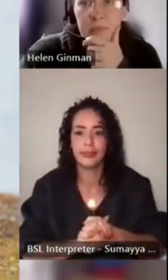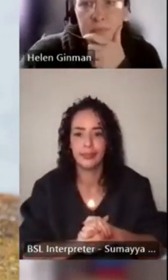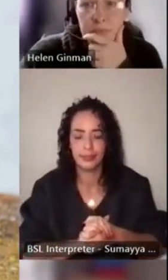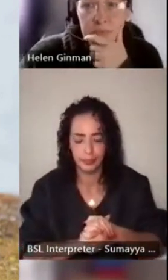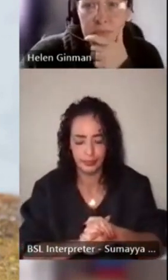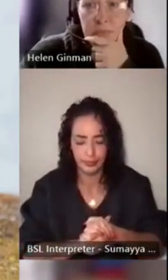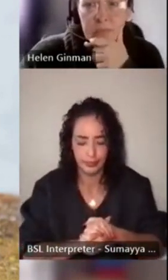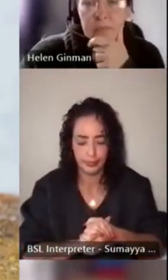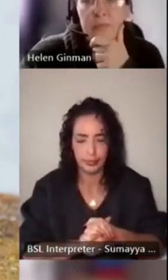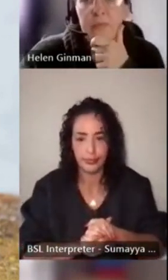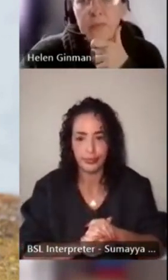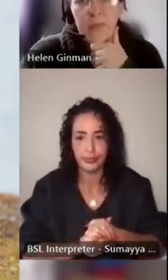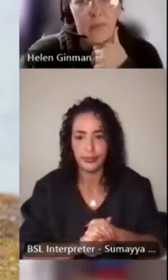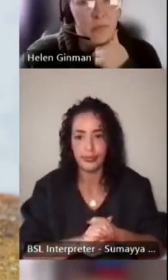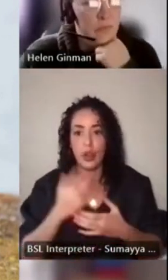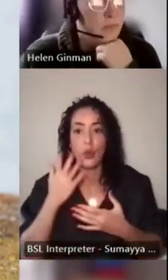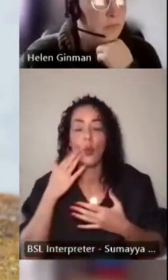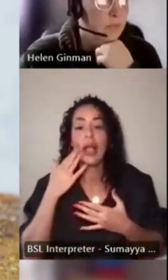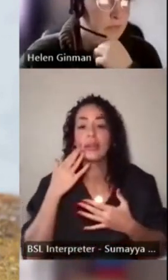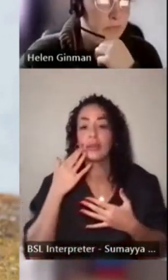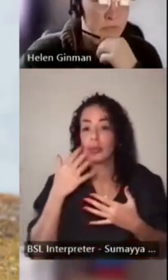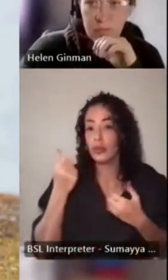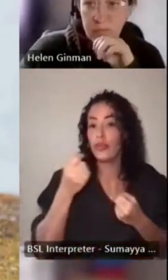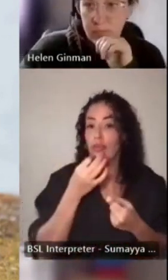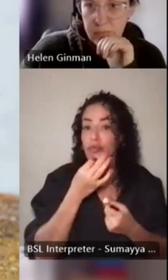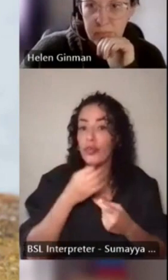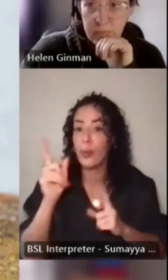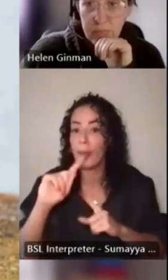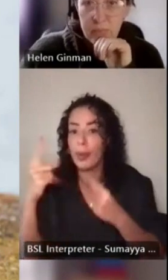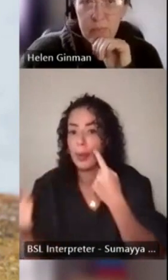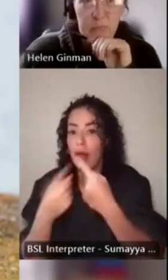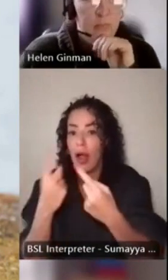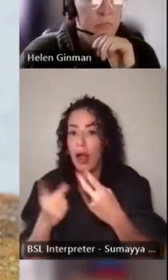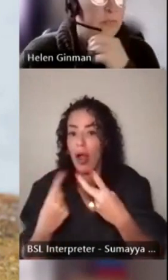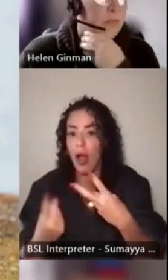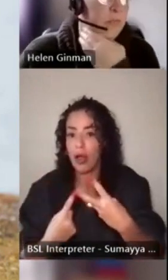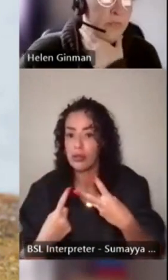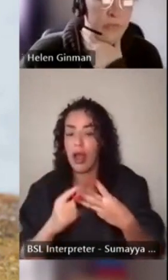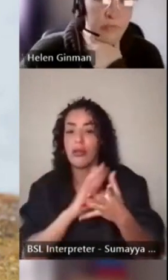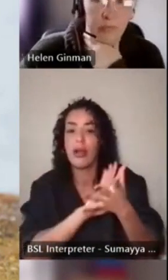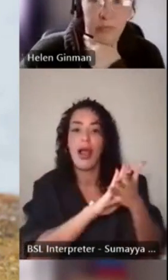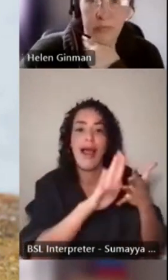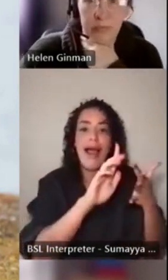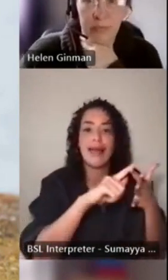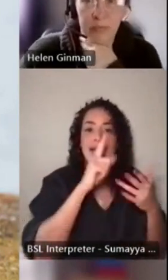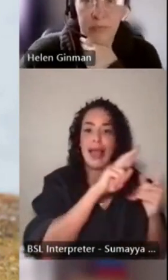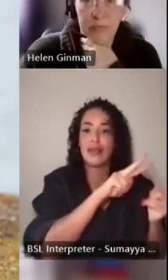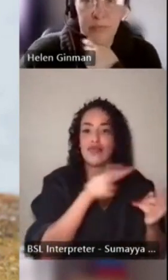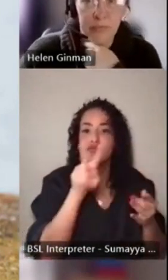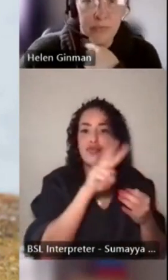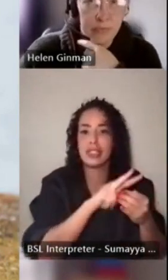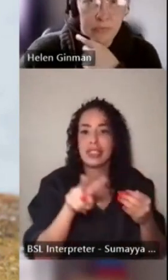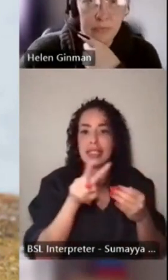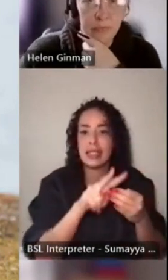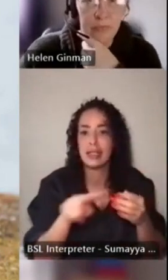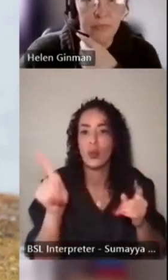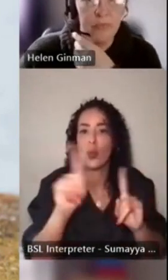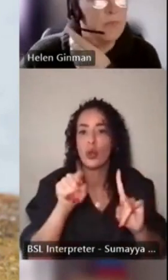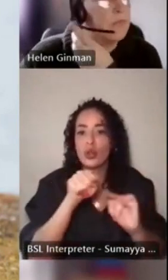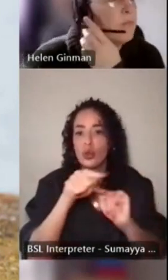And when we've had a few suggestions, Helen will be able to come in and read some of the Mentimeter